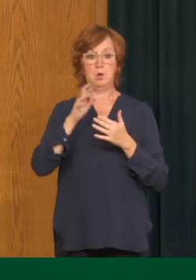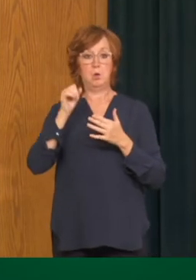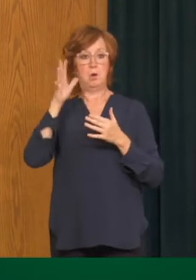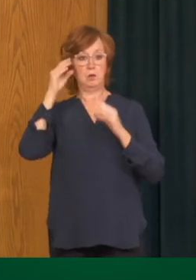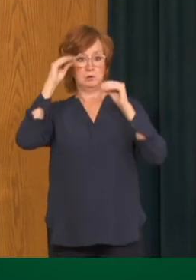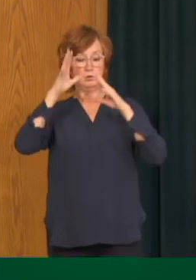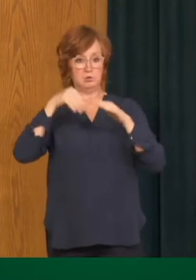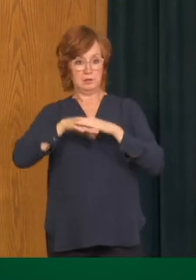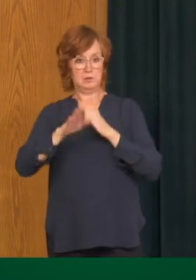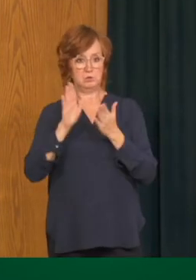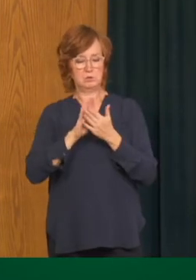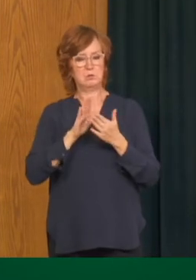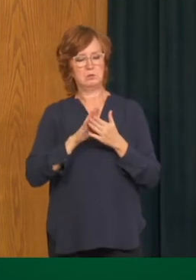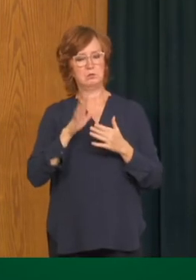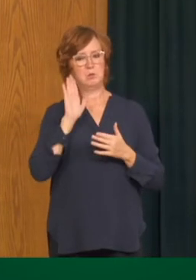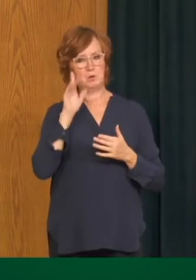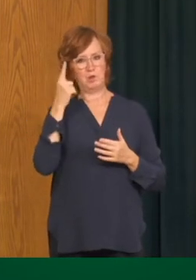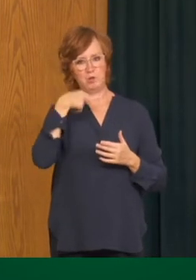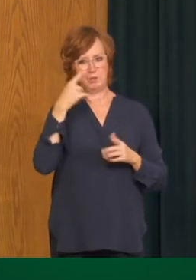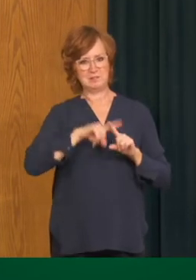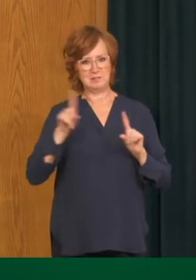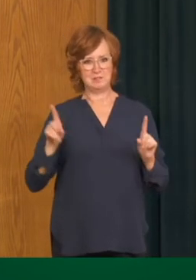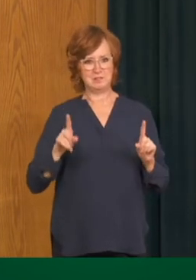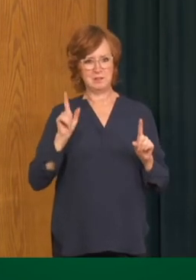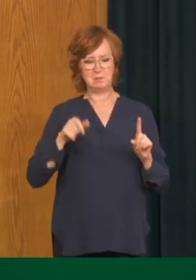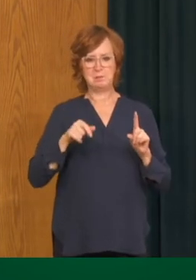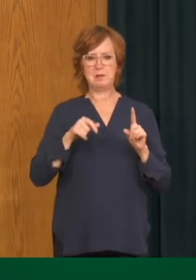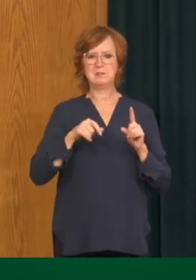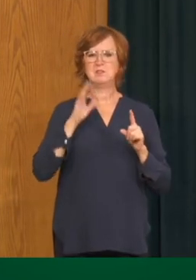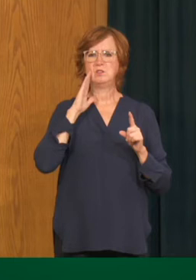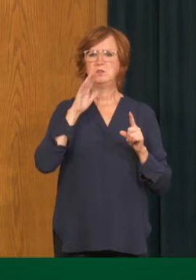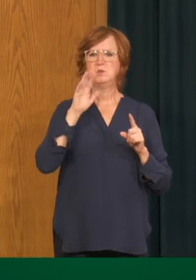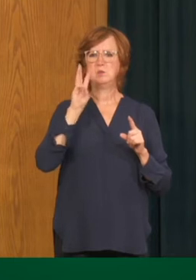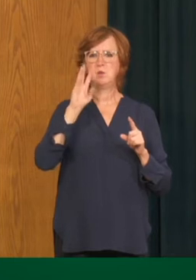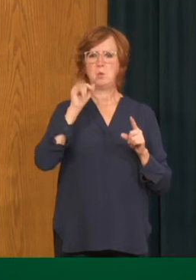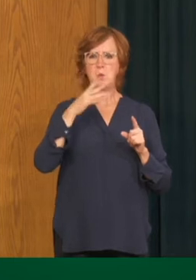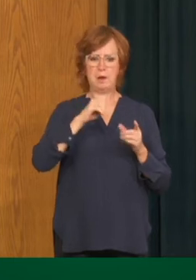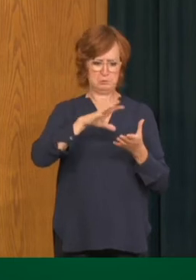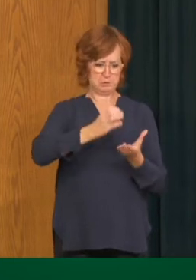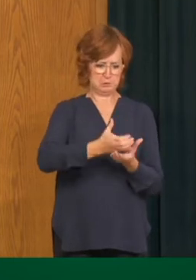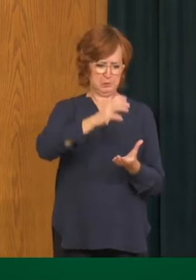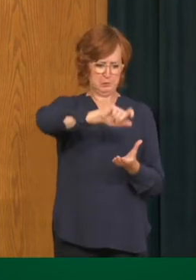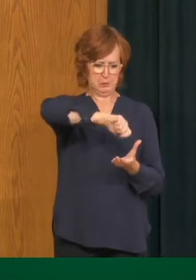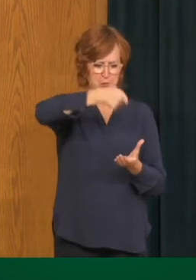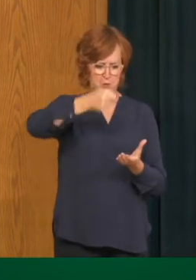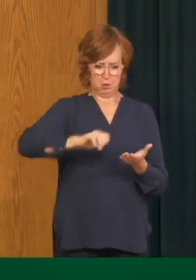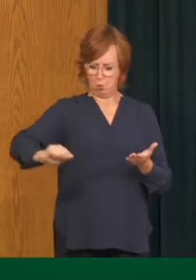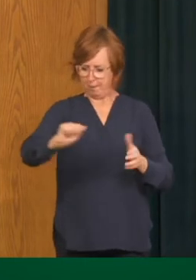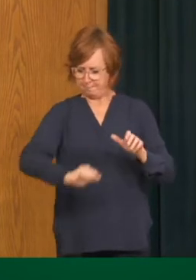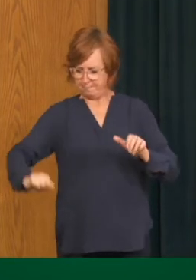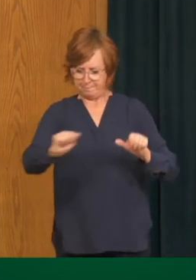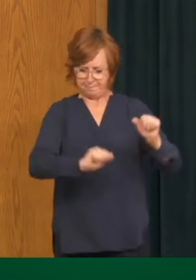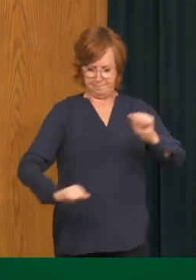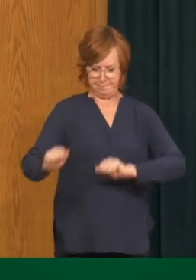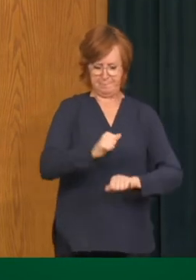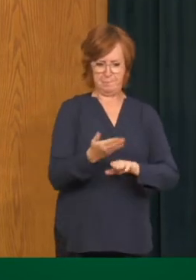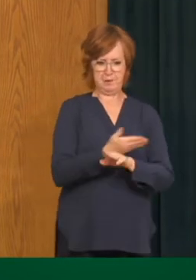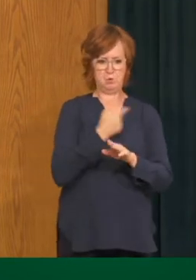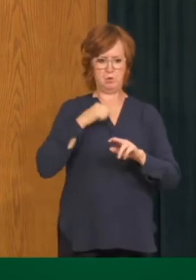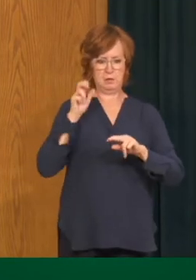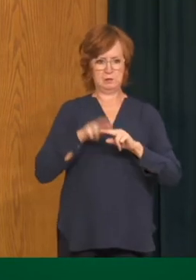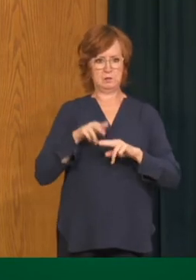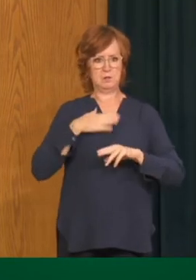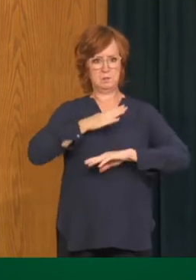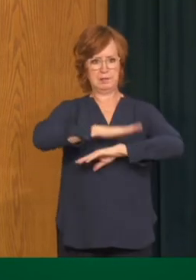hope there are things available, like, for example, sanitary wipes or Lysol wipes available, and you wipe your workspace down before you sit